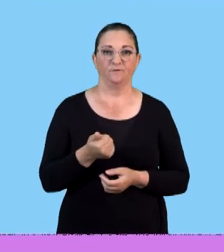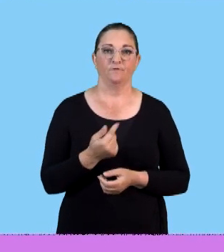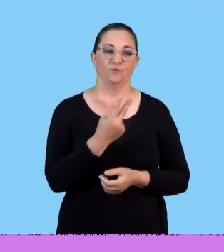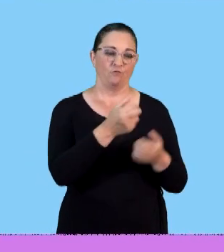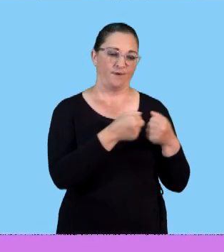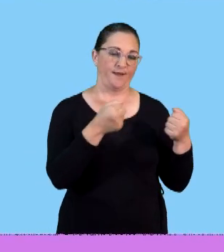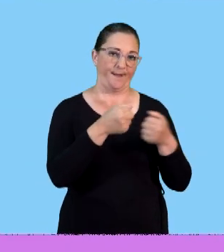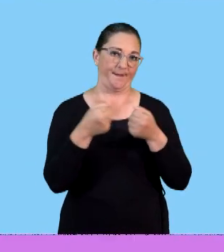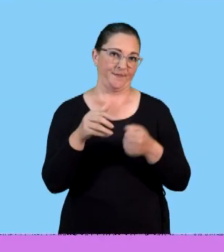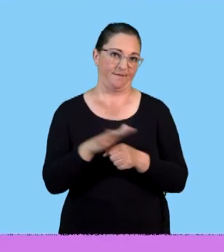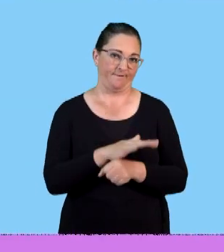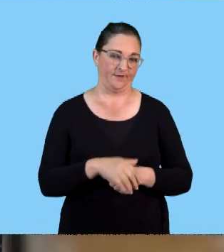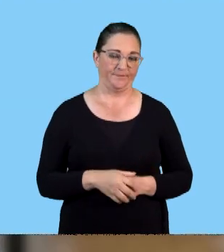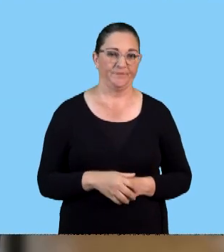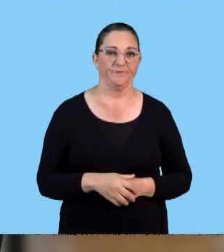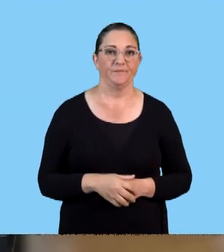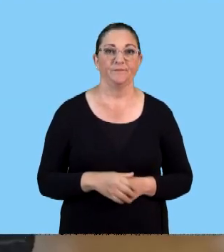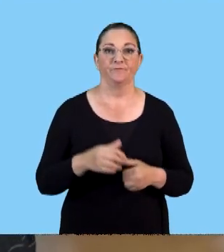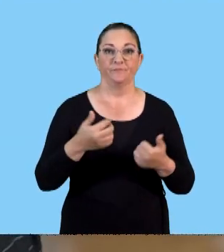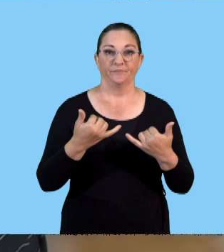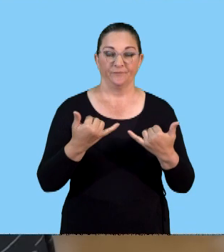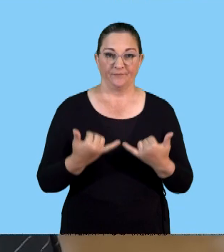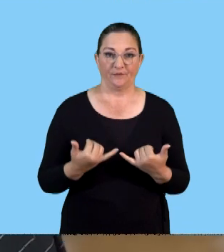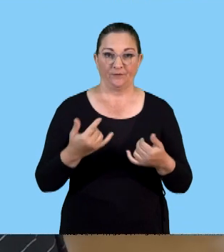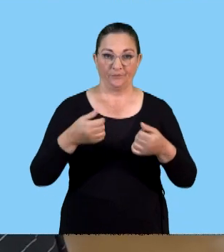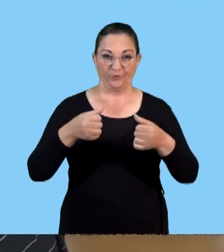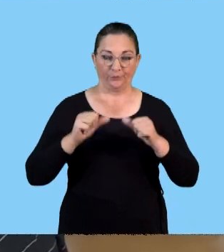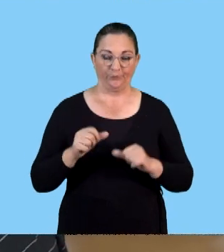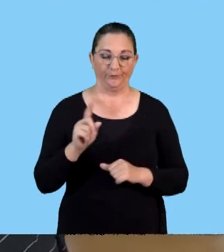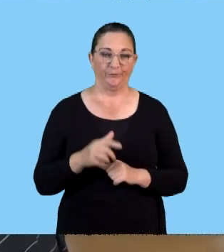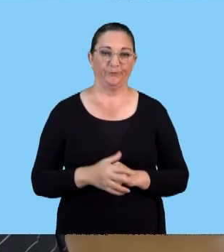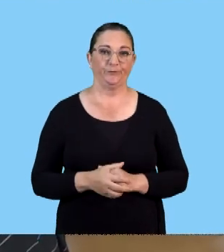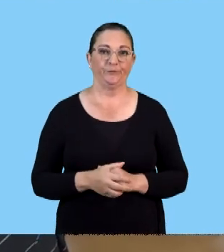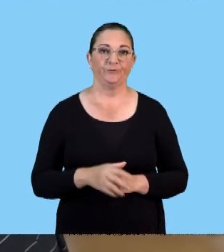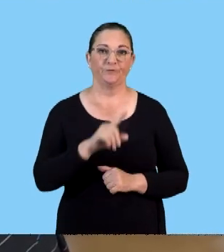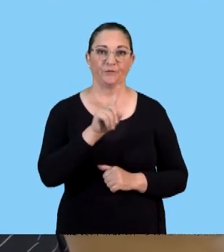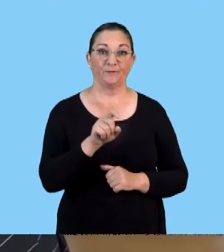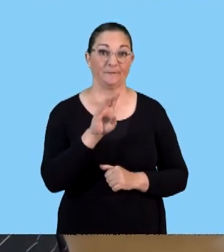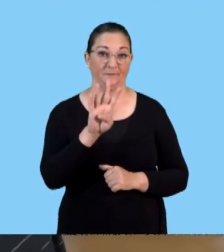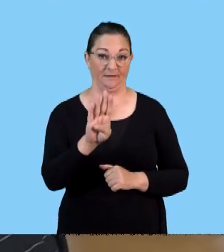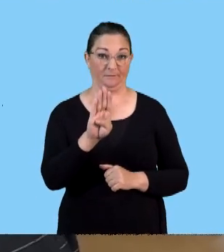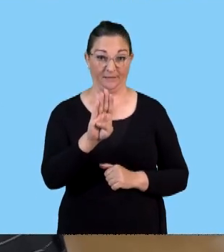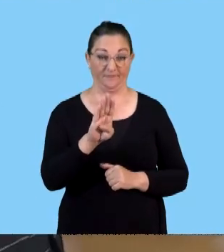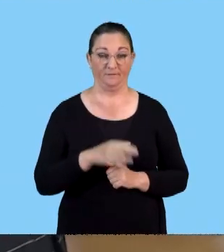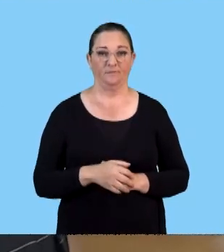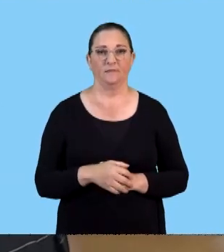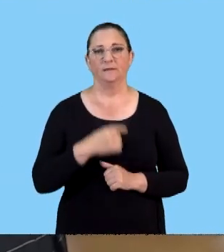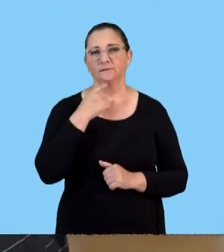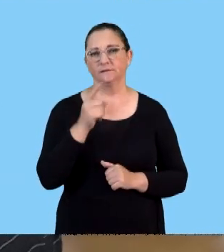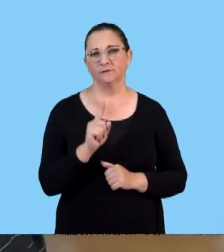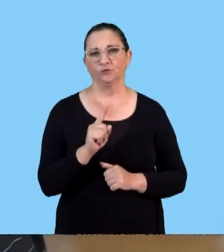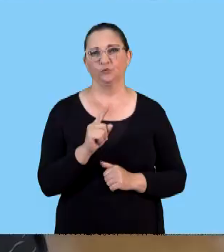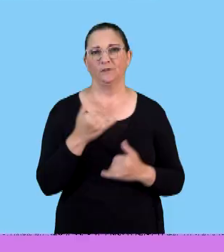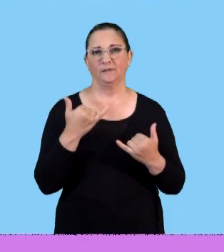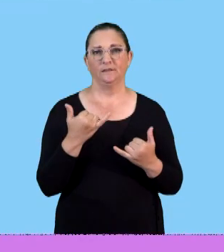by the 2 cabinets. Okay, right. Let us then now move on. Question number B. It